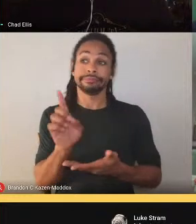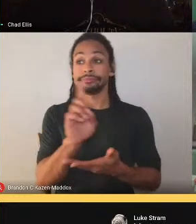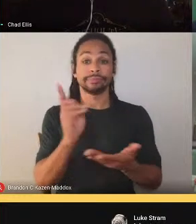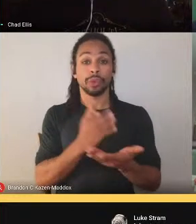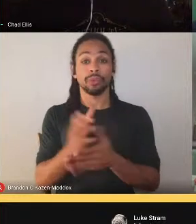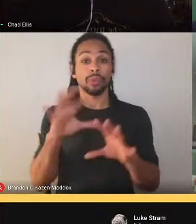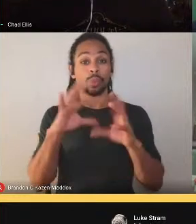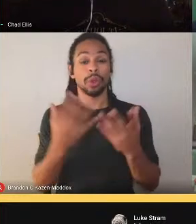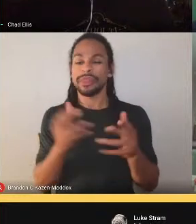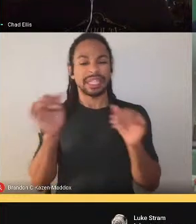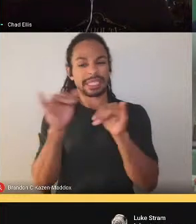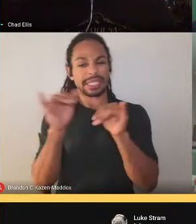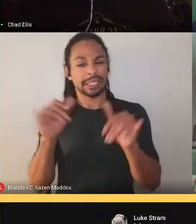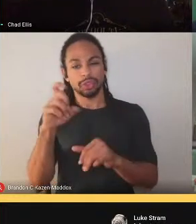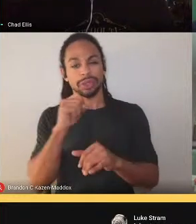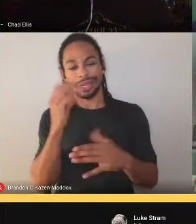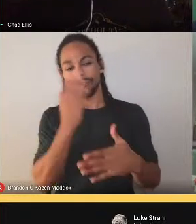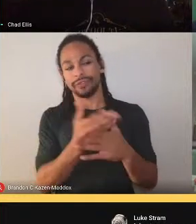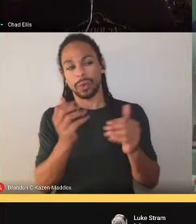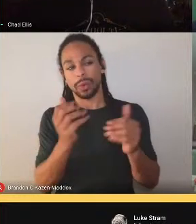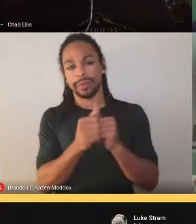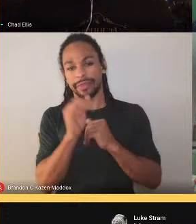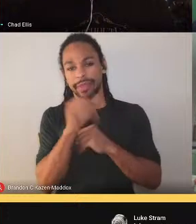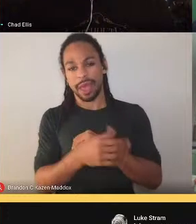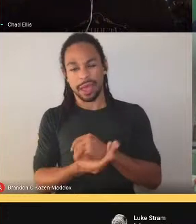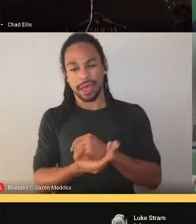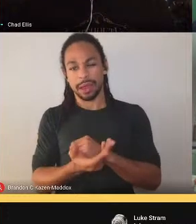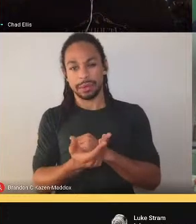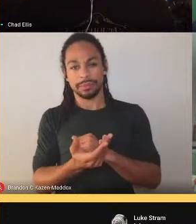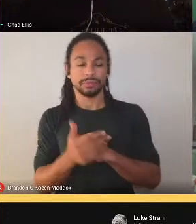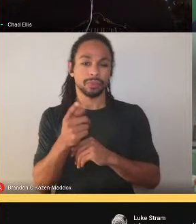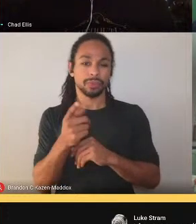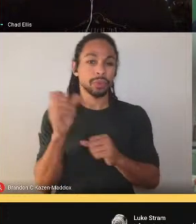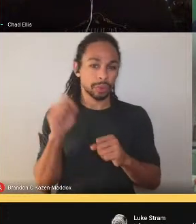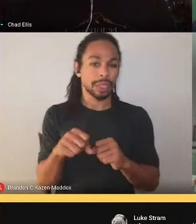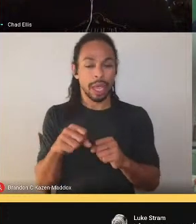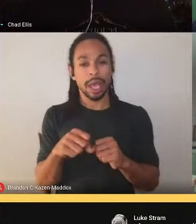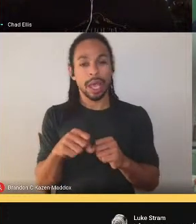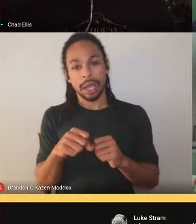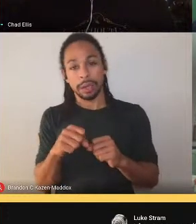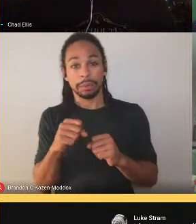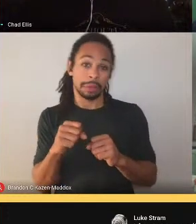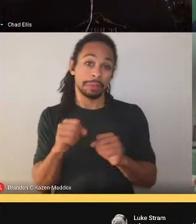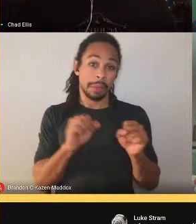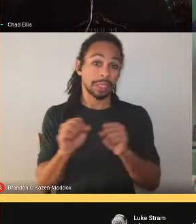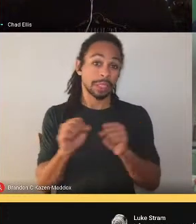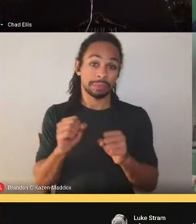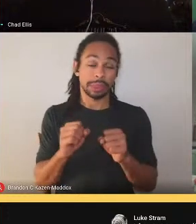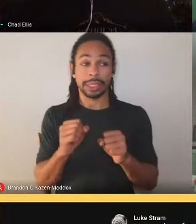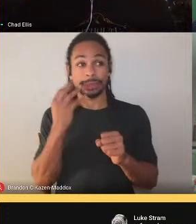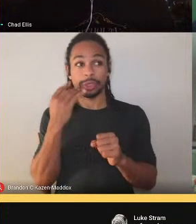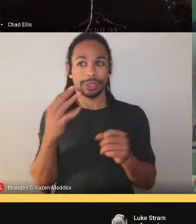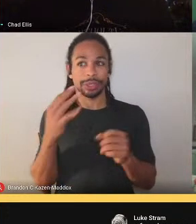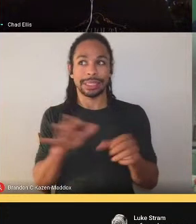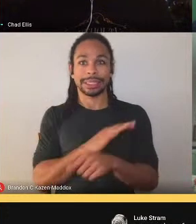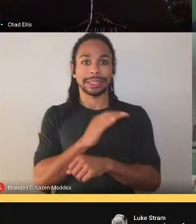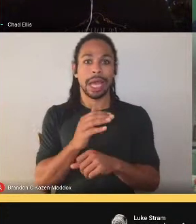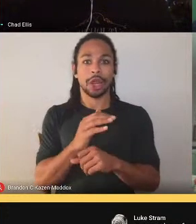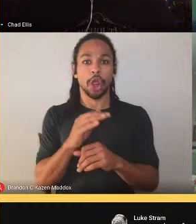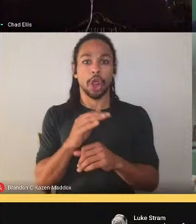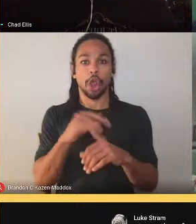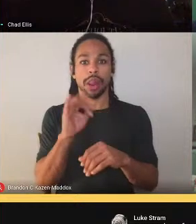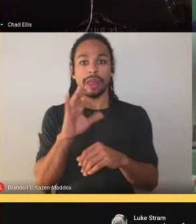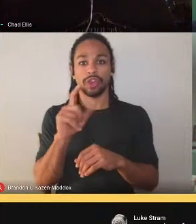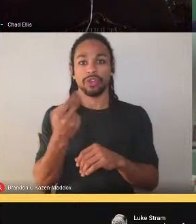know, you could potentially go through an entire Call of Cthulhu adventure without picking up a gun or even